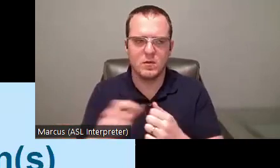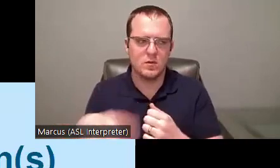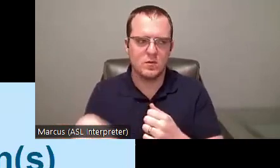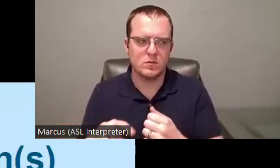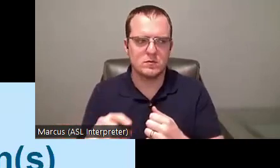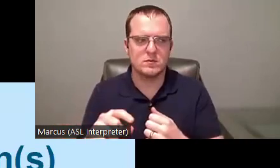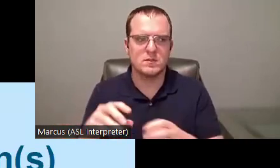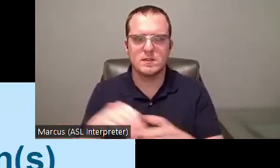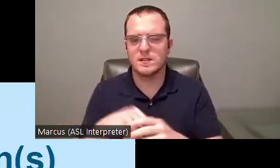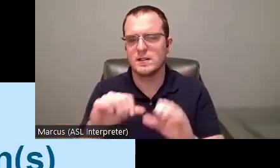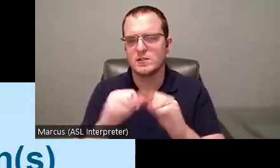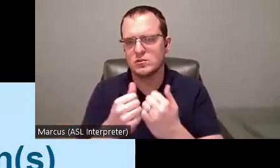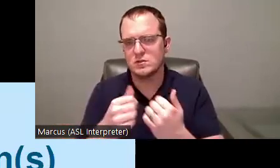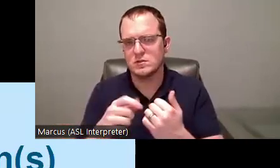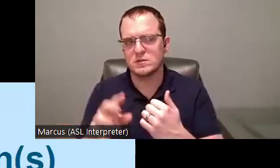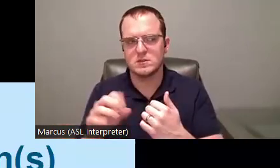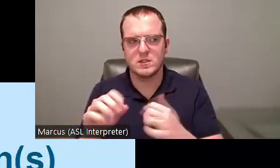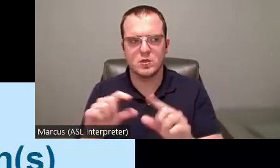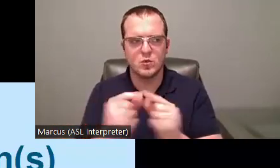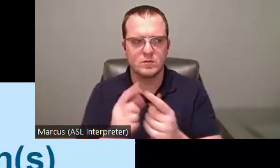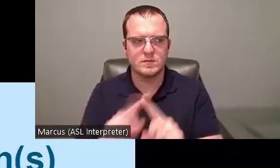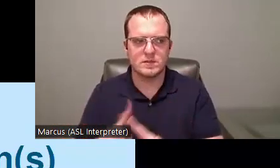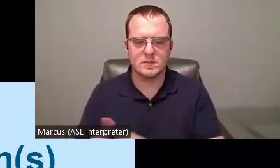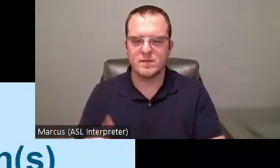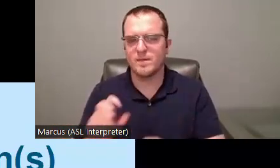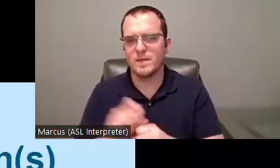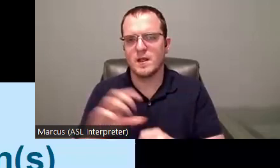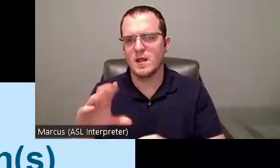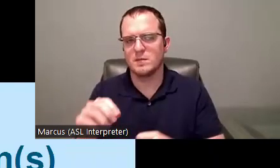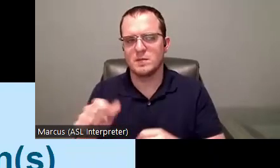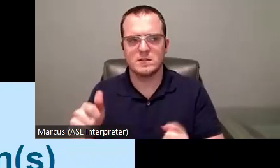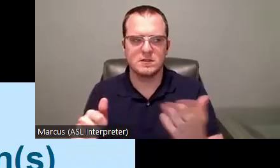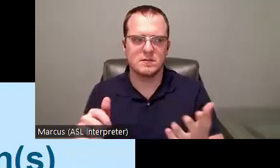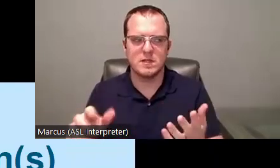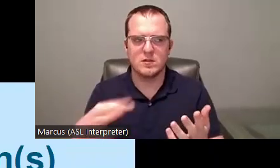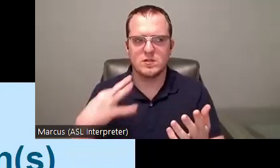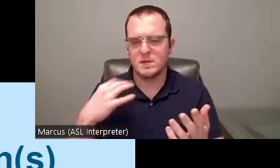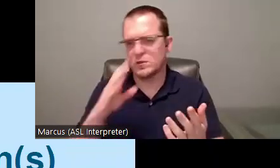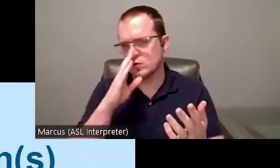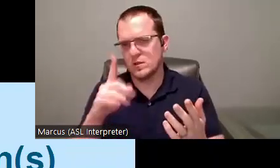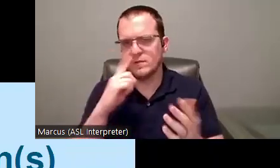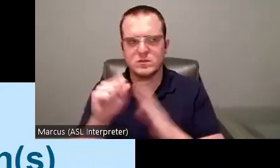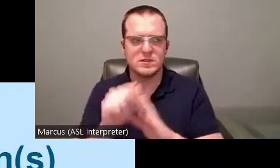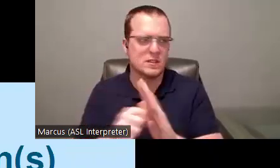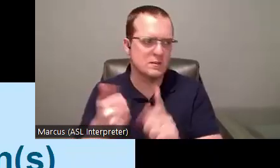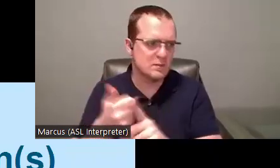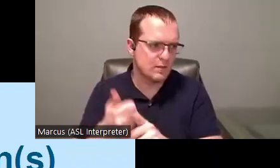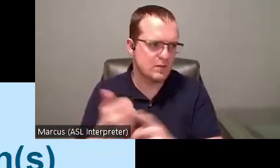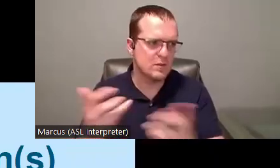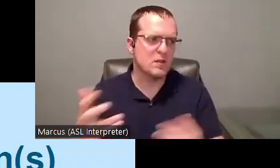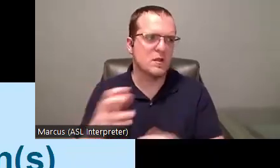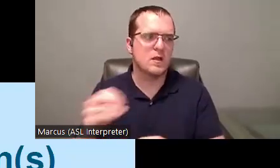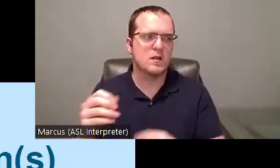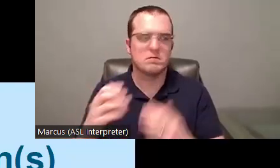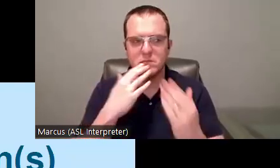The agencies, and groups companies did submit the applications directly to the state themselves, and we're thankful